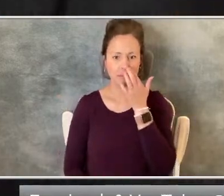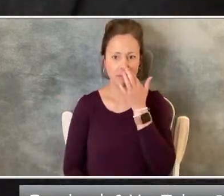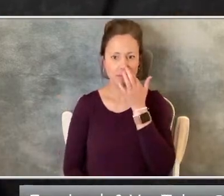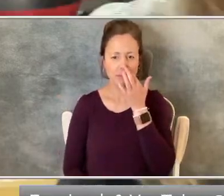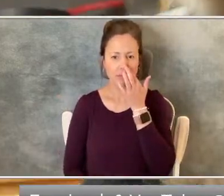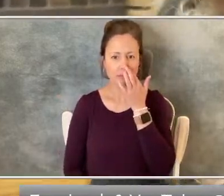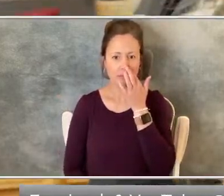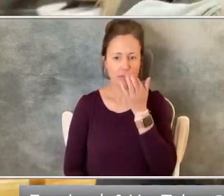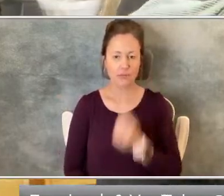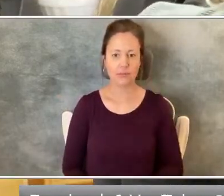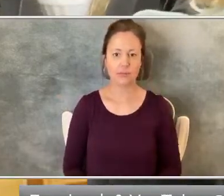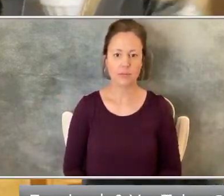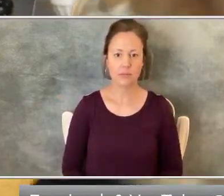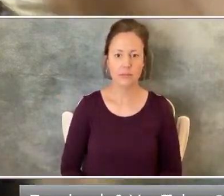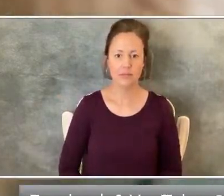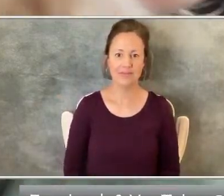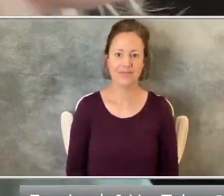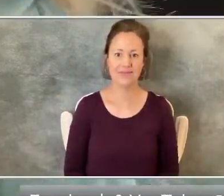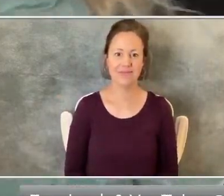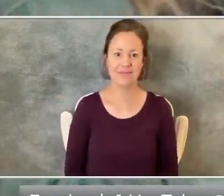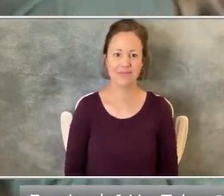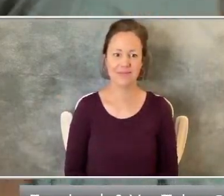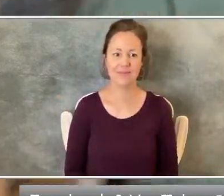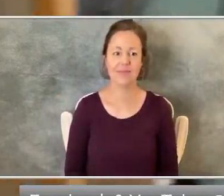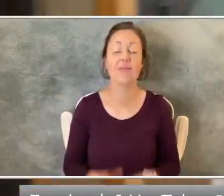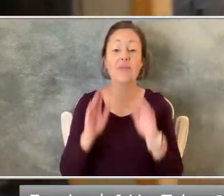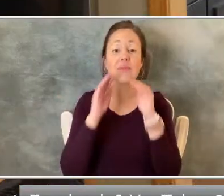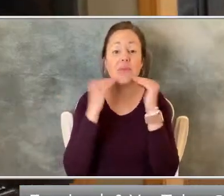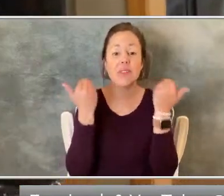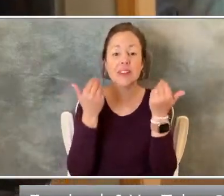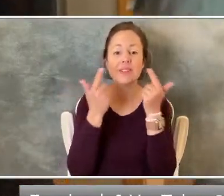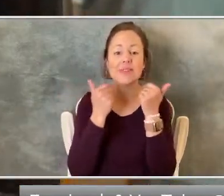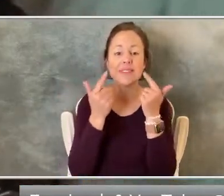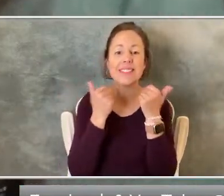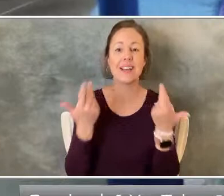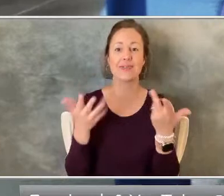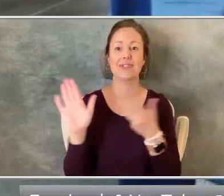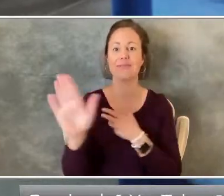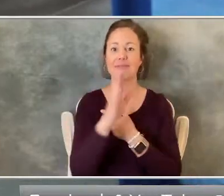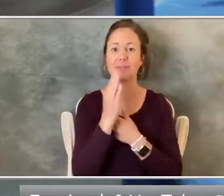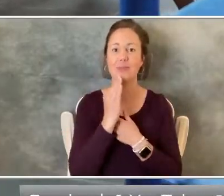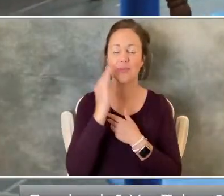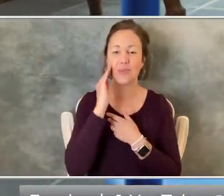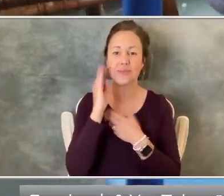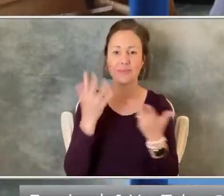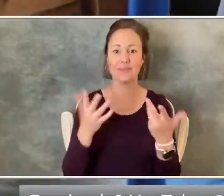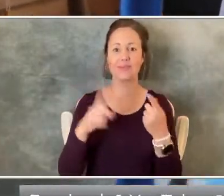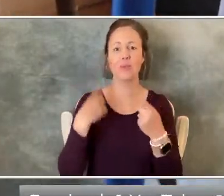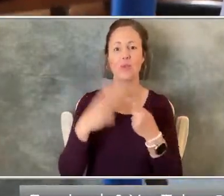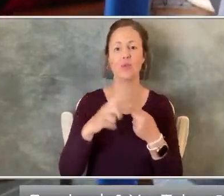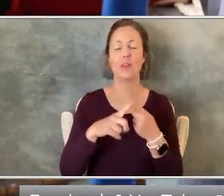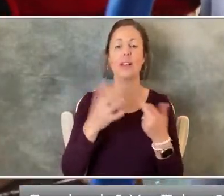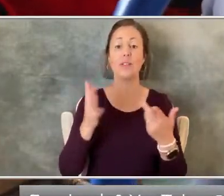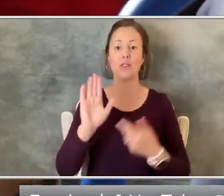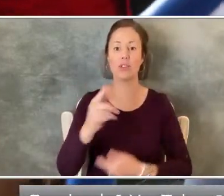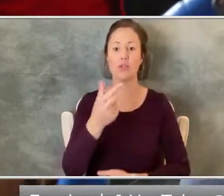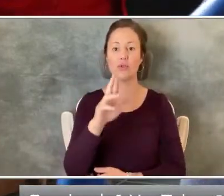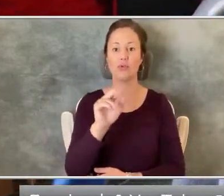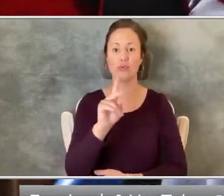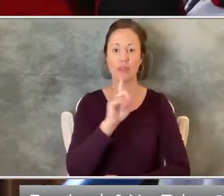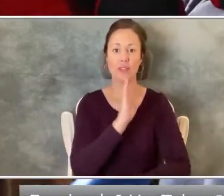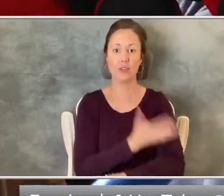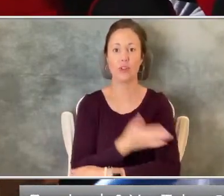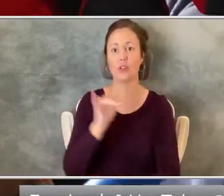Thank you. Smiles and laughter filled Gene and Debbie Taylor's home when granddaughter Isabella visits.